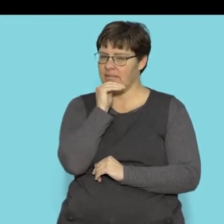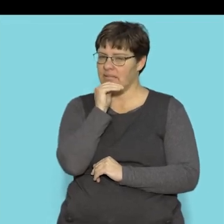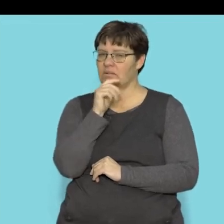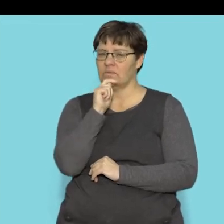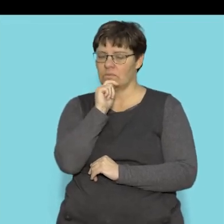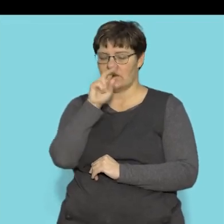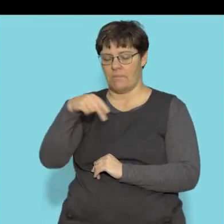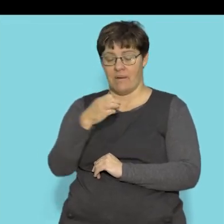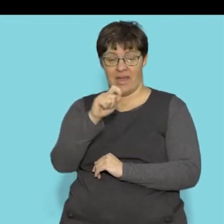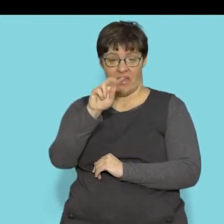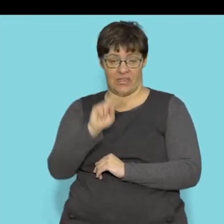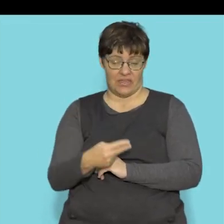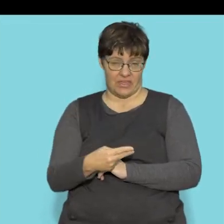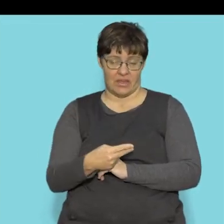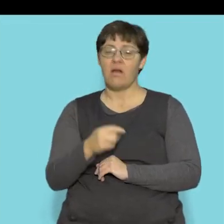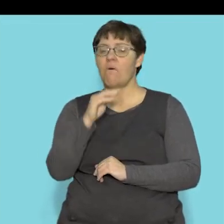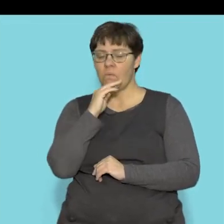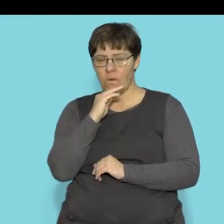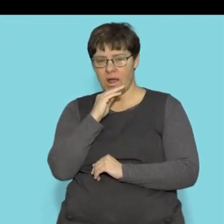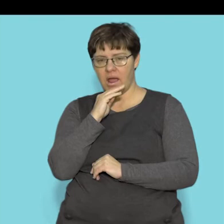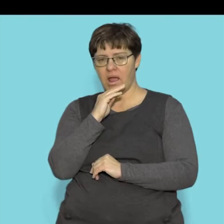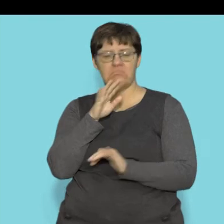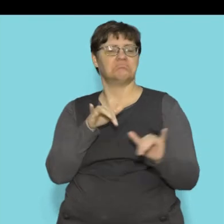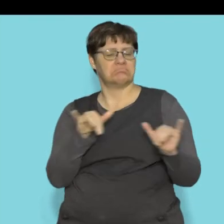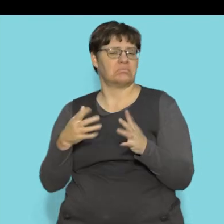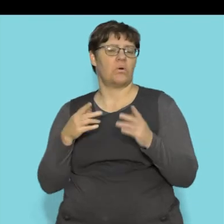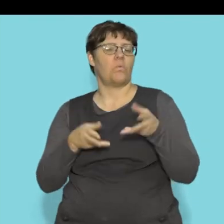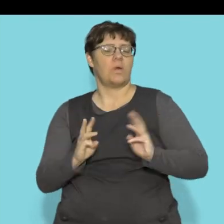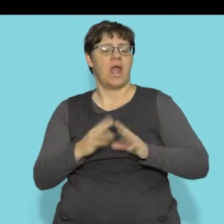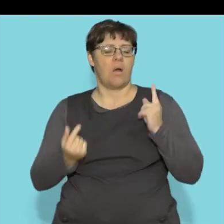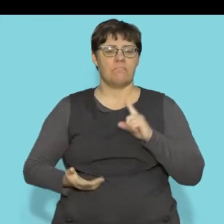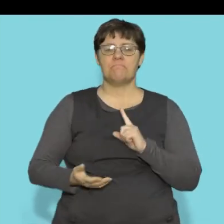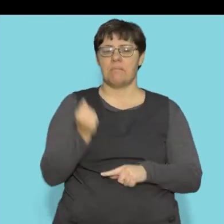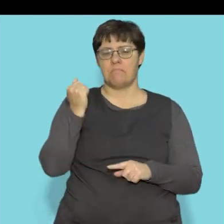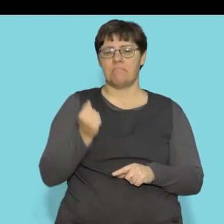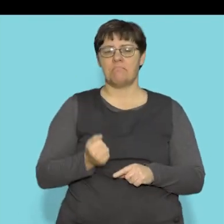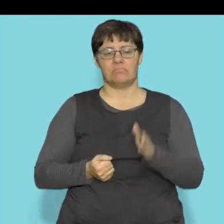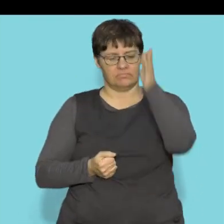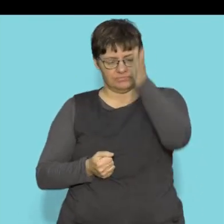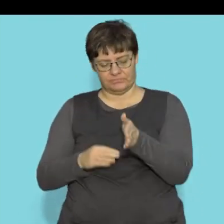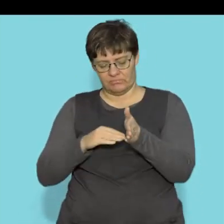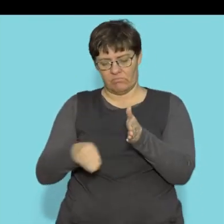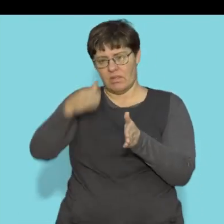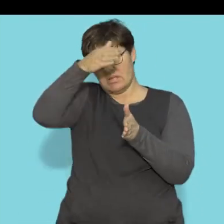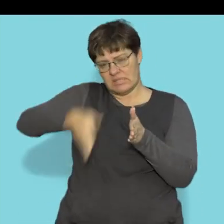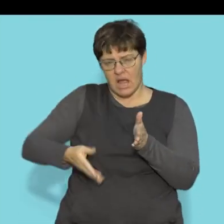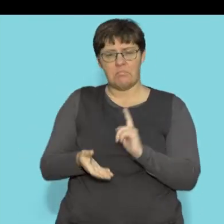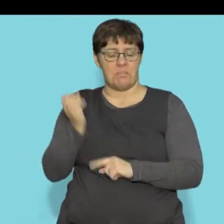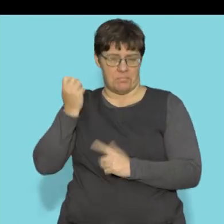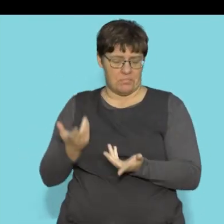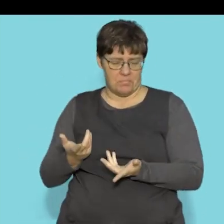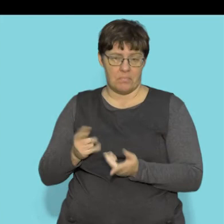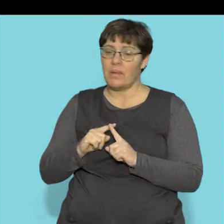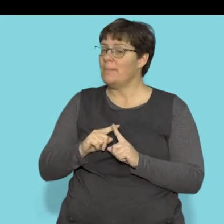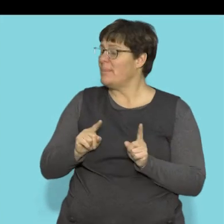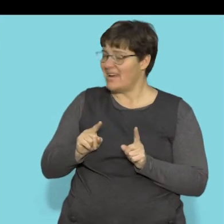be using Pythagoras, because we know Pythagoras is a common way to find the side of a right-angled triangle.